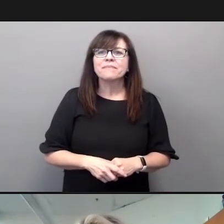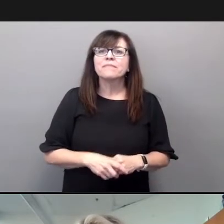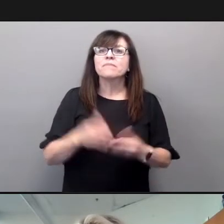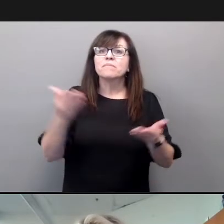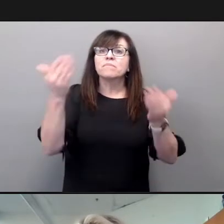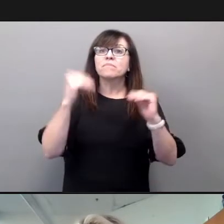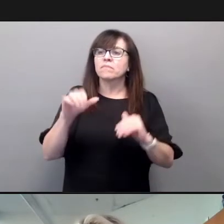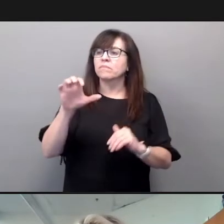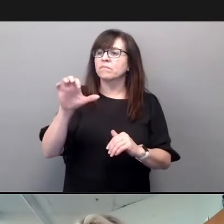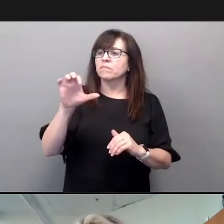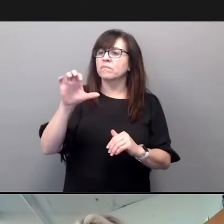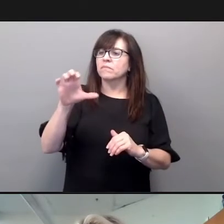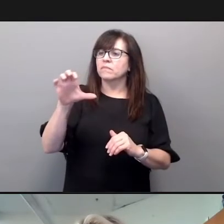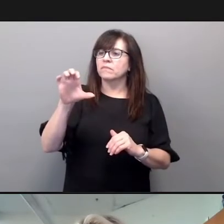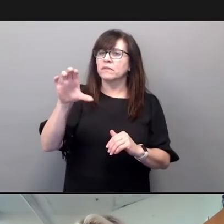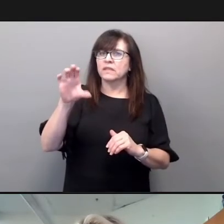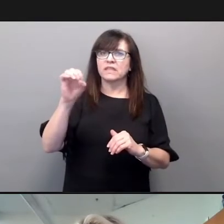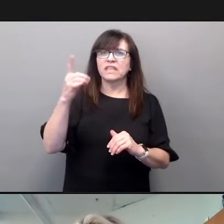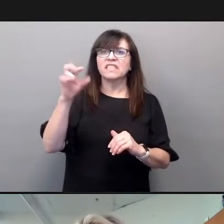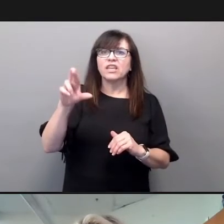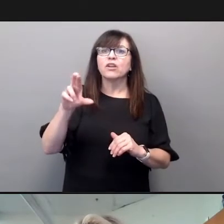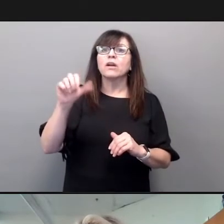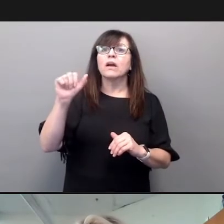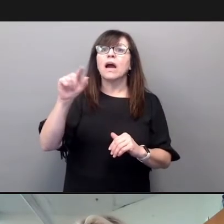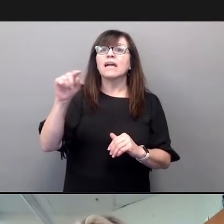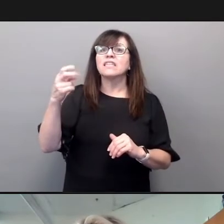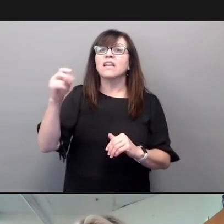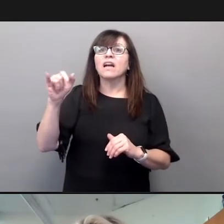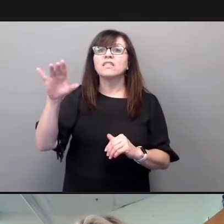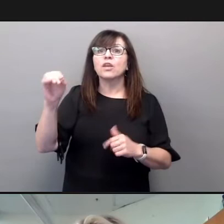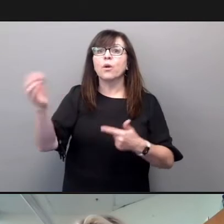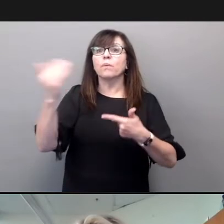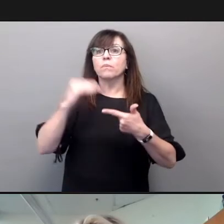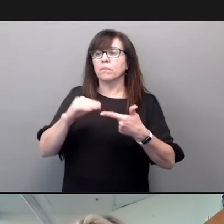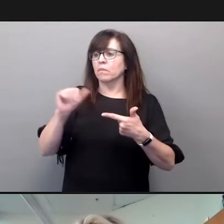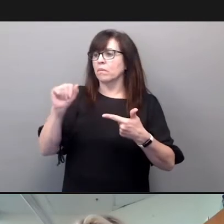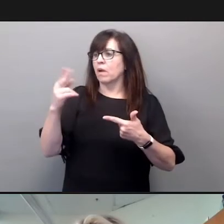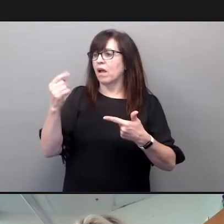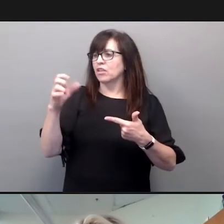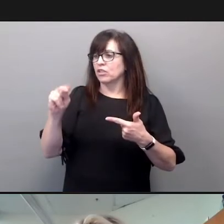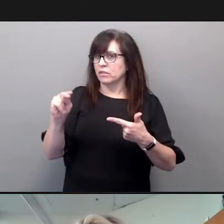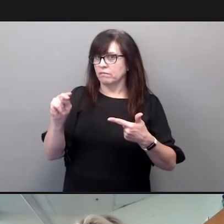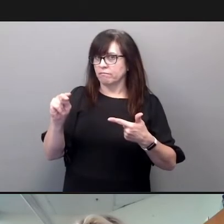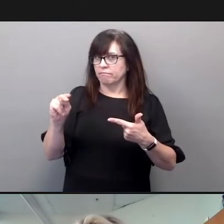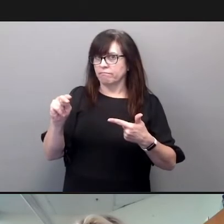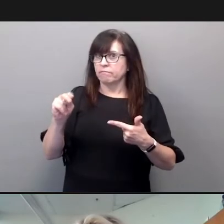Cedar Altanasio, followed by Austin Fisher. Cedar, you are unmuted.